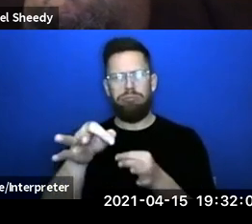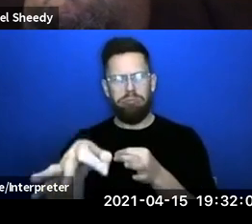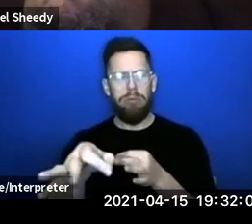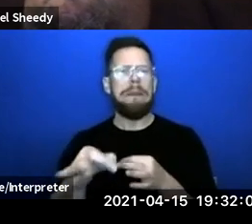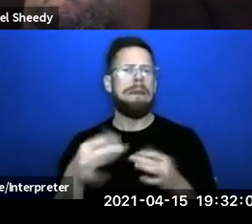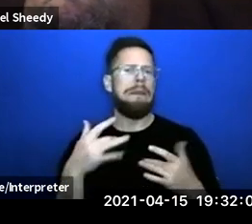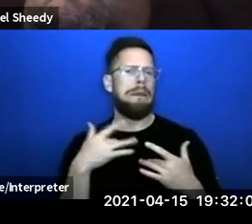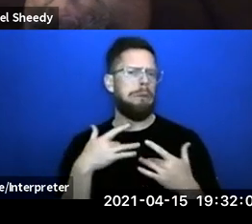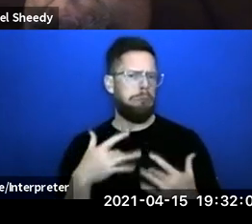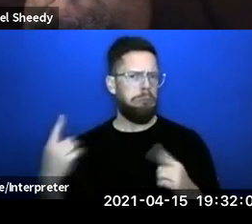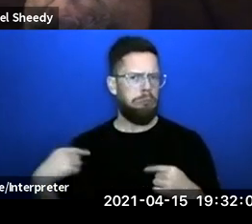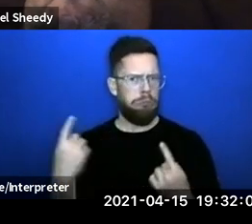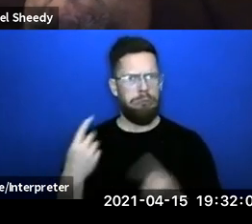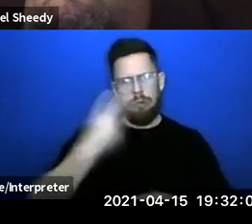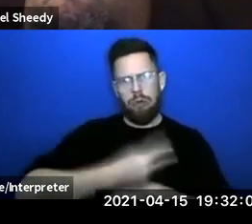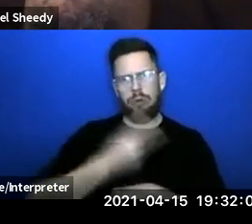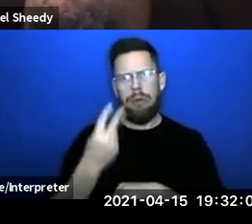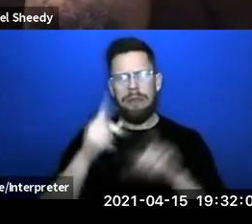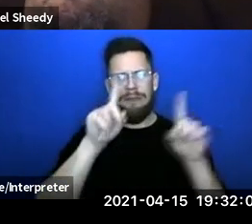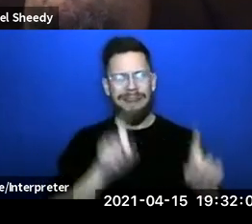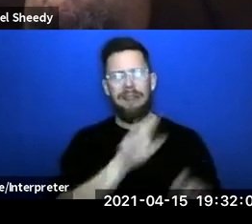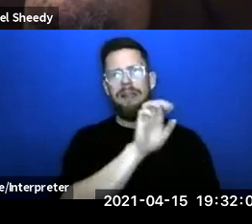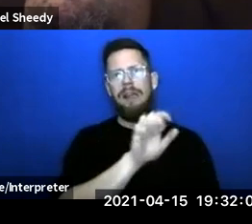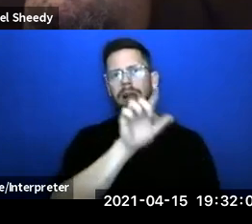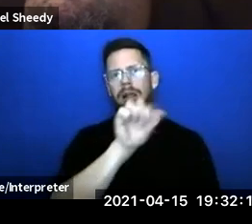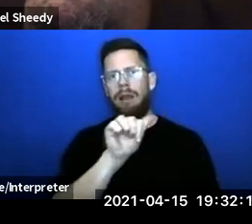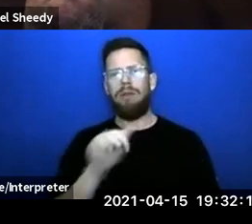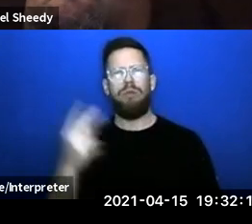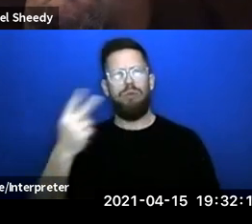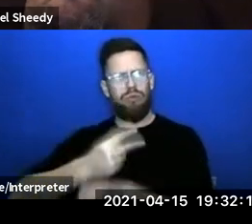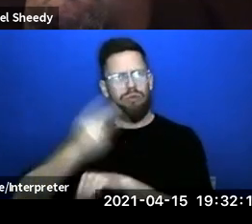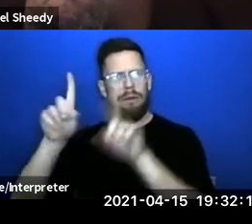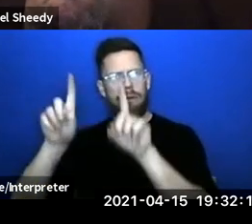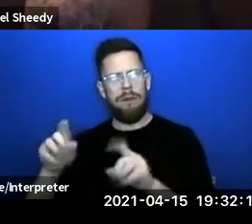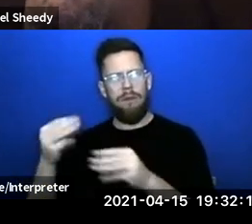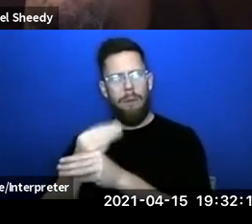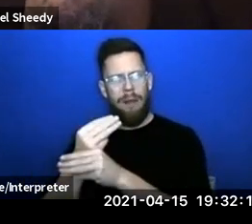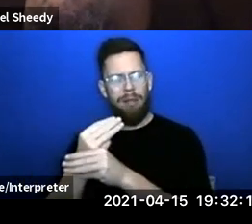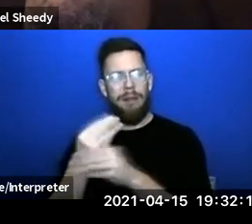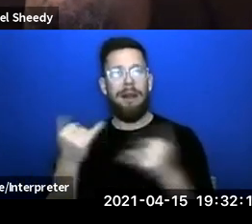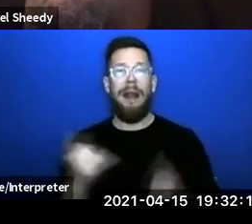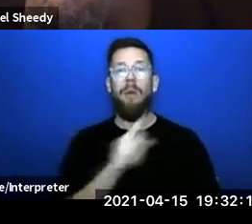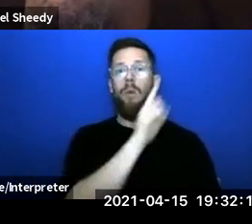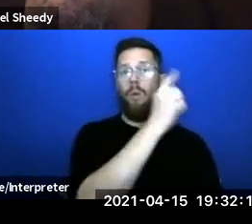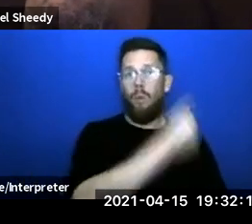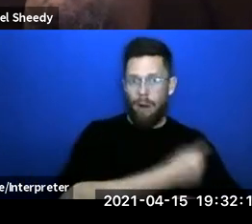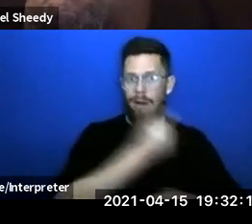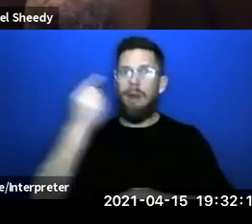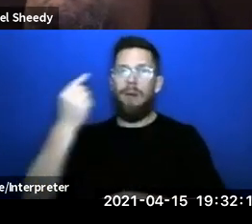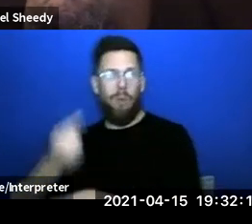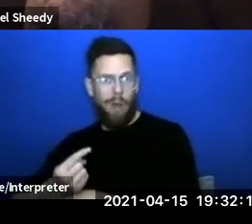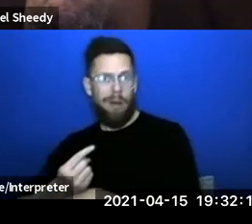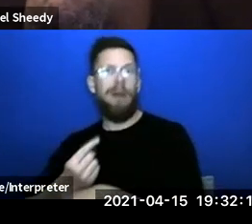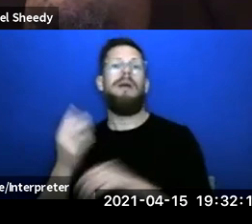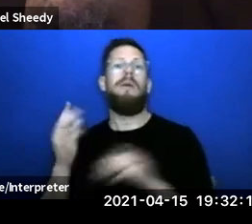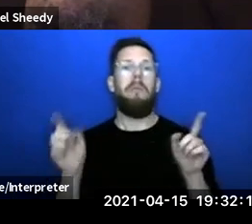grades 3 to 8 would have 2 days of testing for ELA and 2 days of testing for math. Those are down to 1 day for each grade level